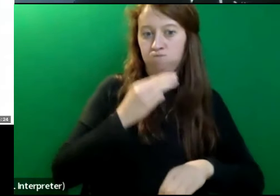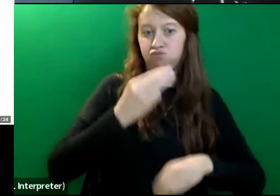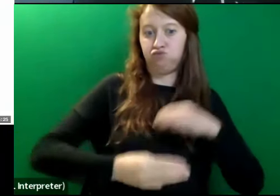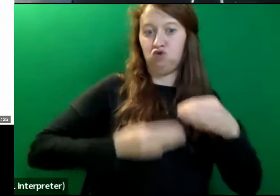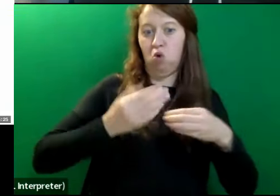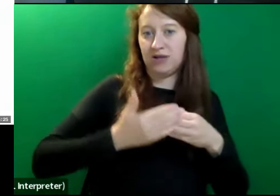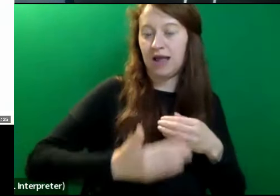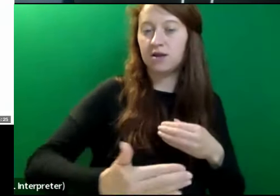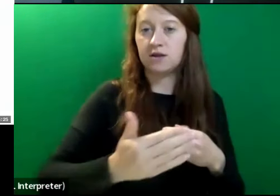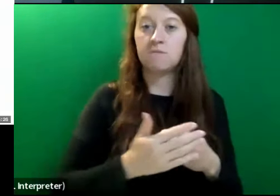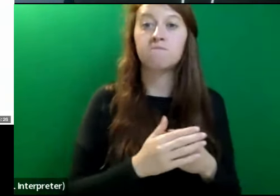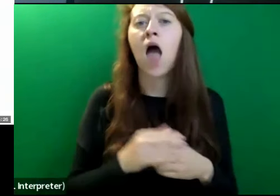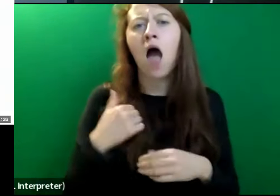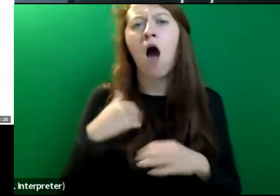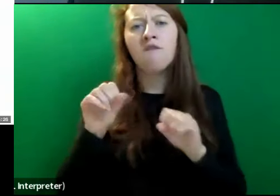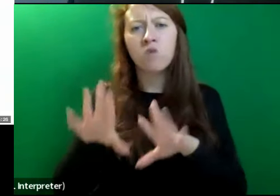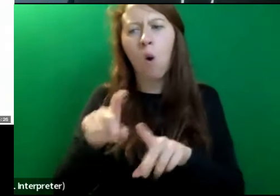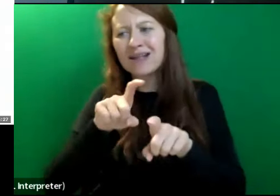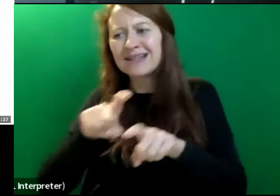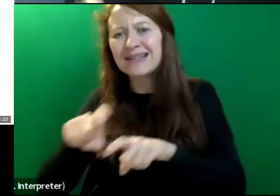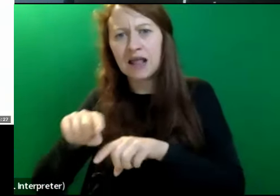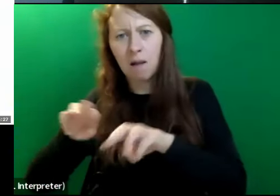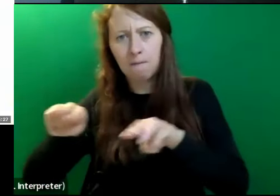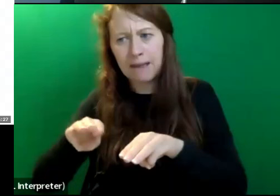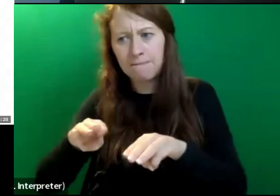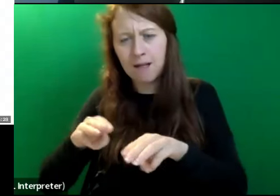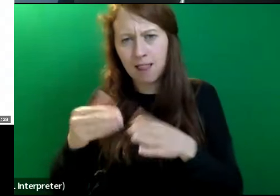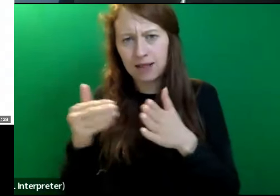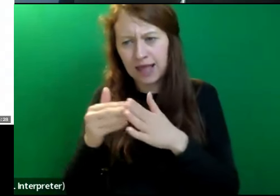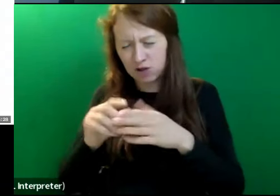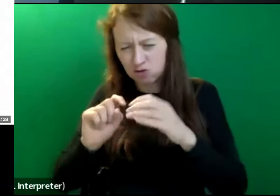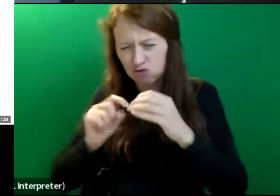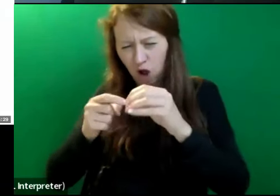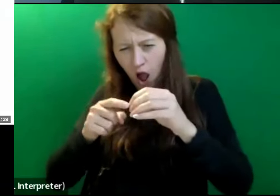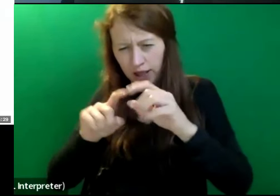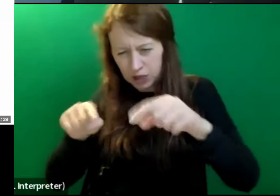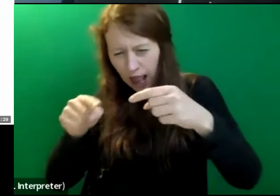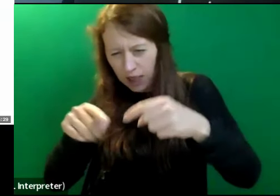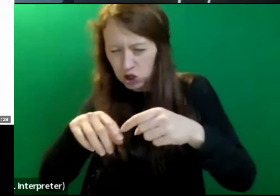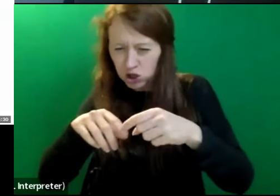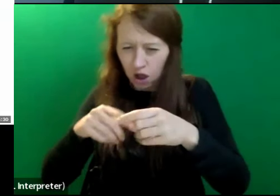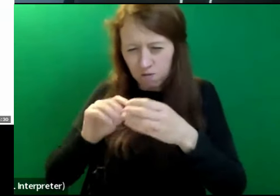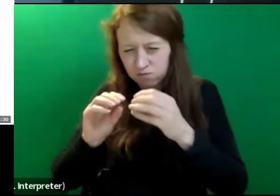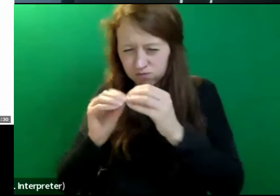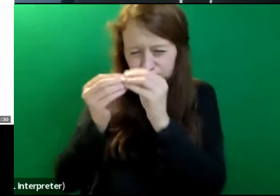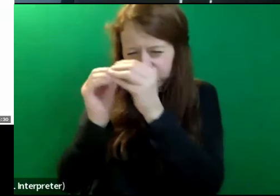challenges, or there hasn't been some successes in these challenges, but there's still open challenge areas.